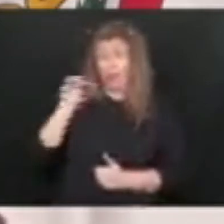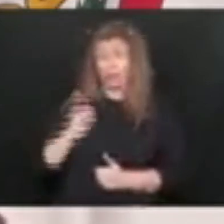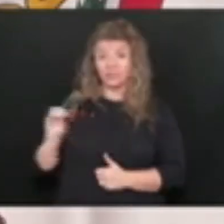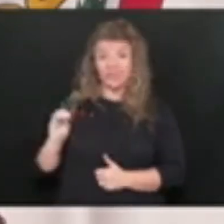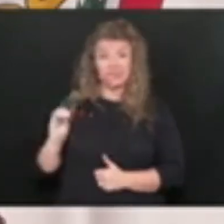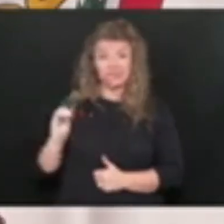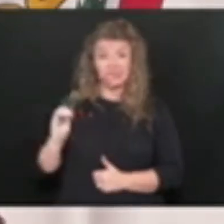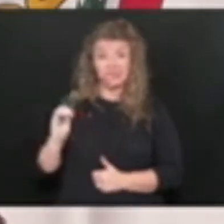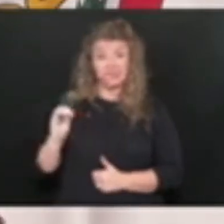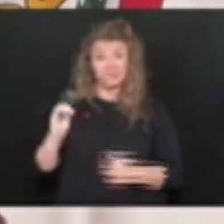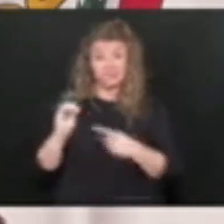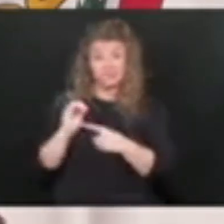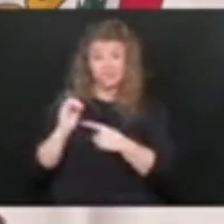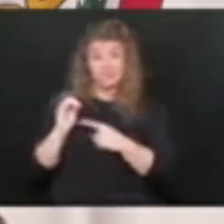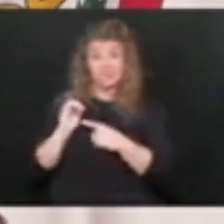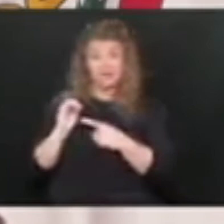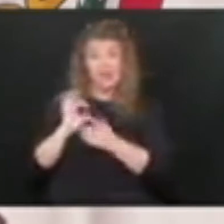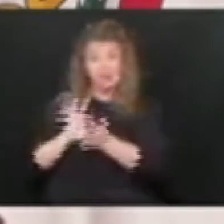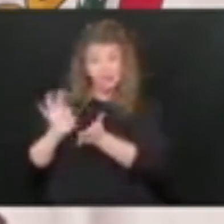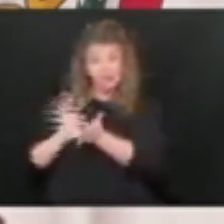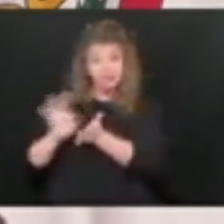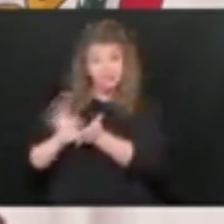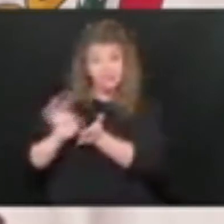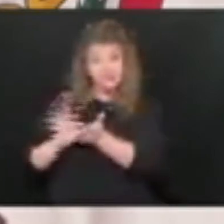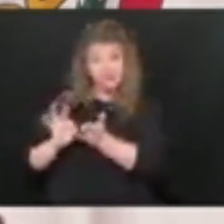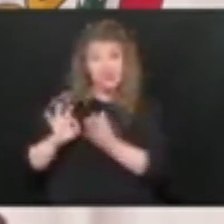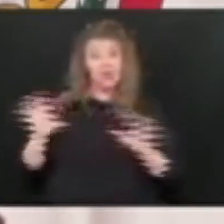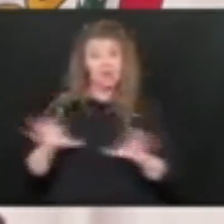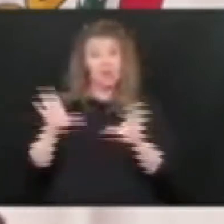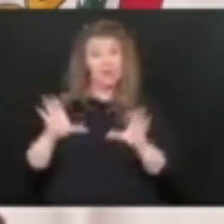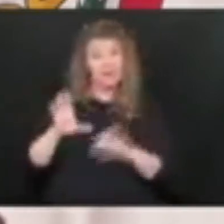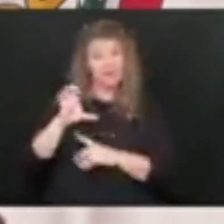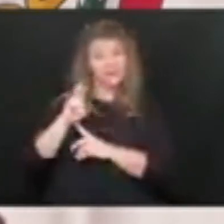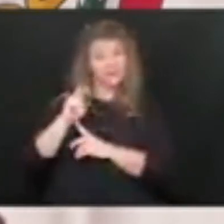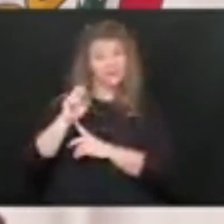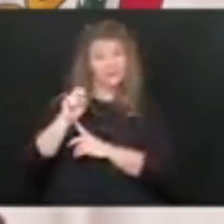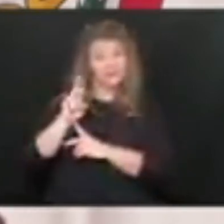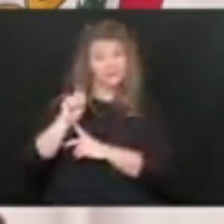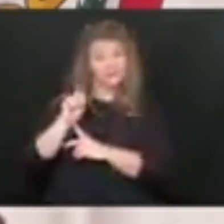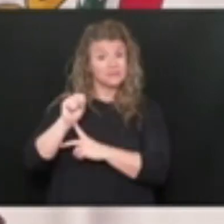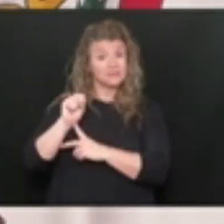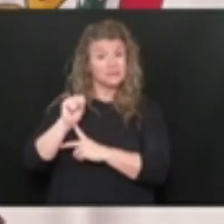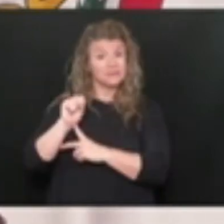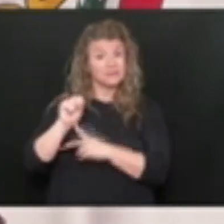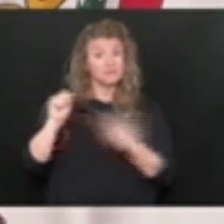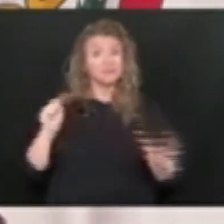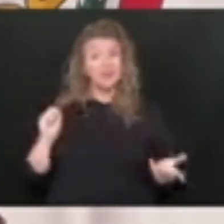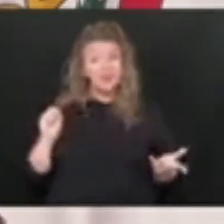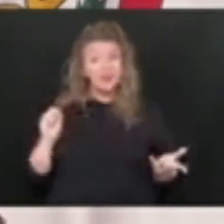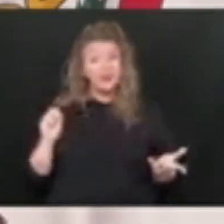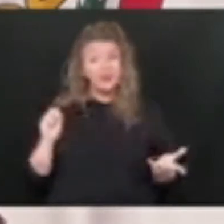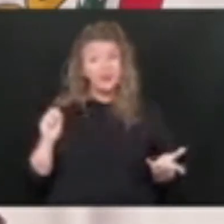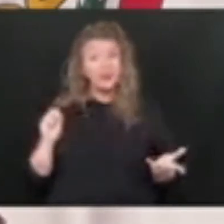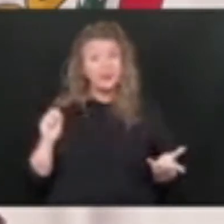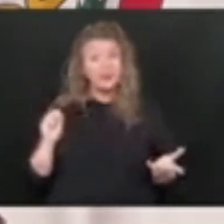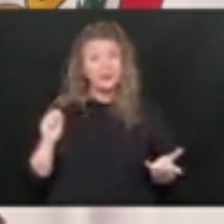counted when we did our census? when I just think about